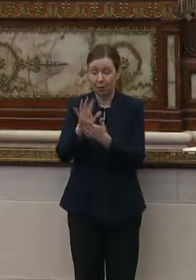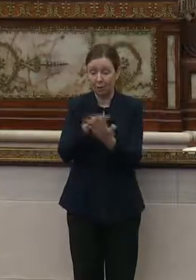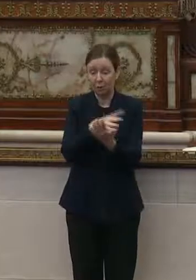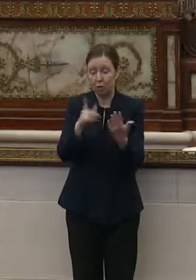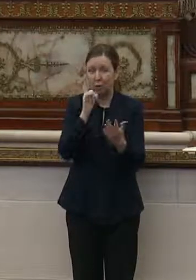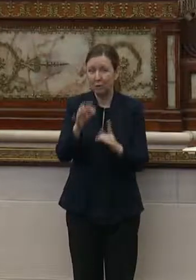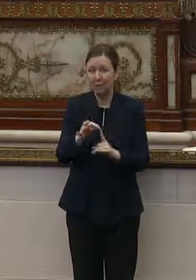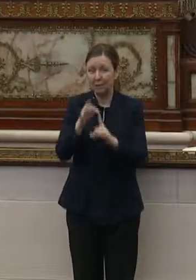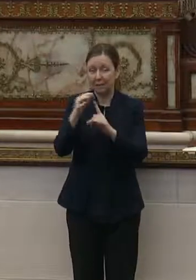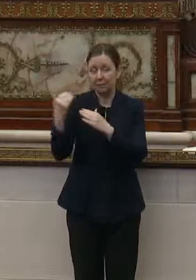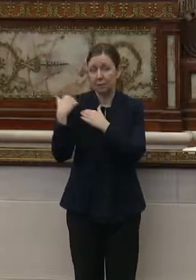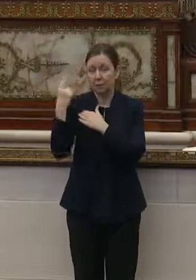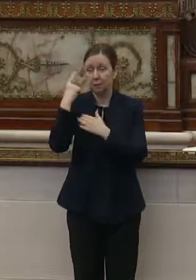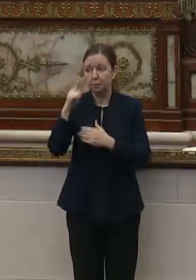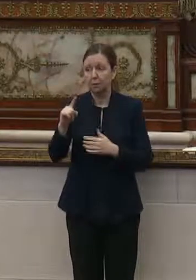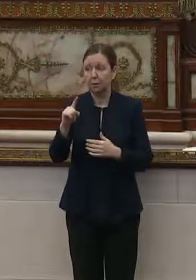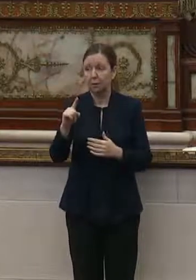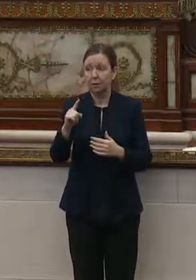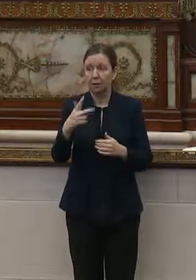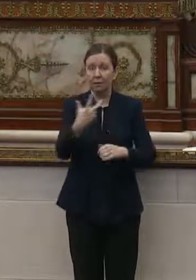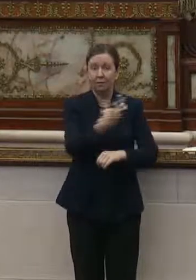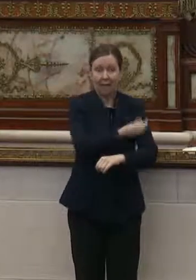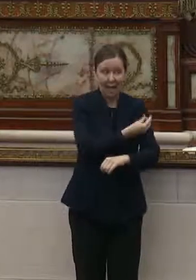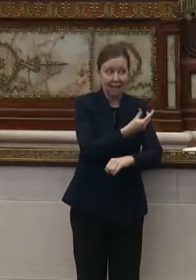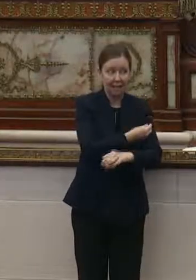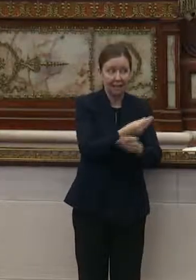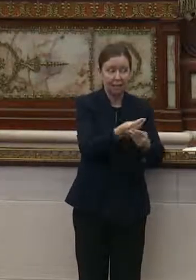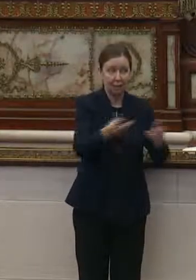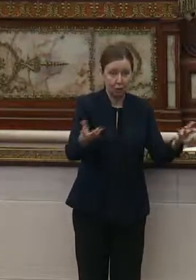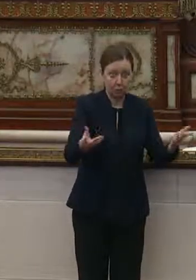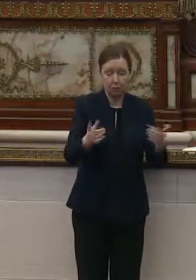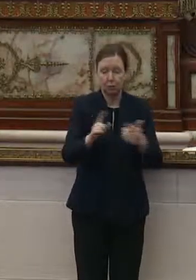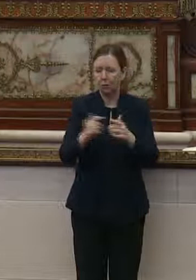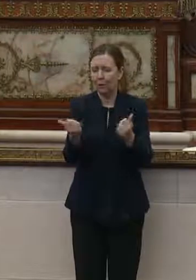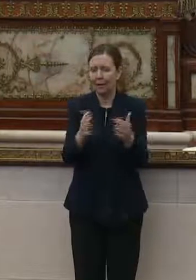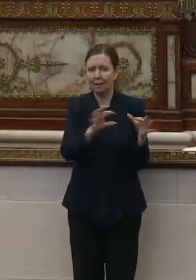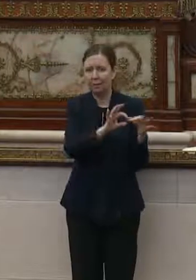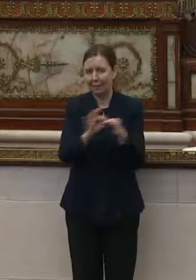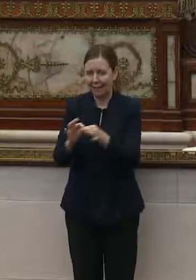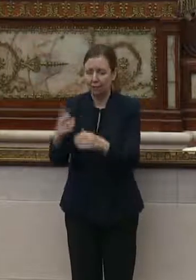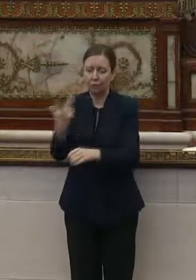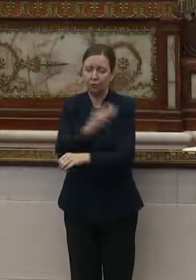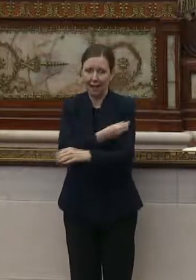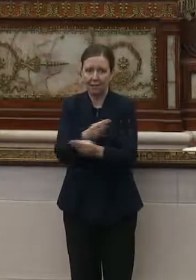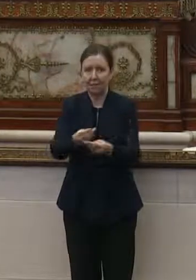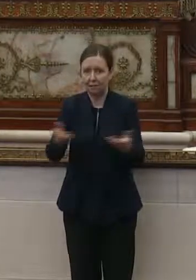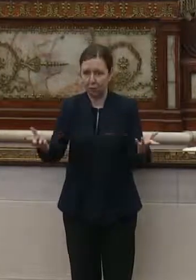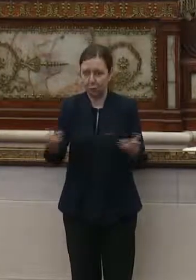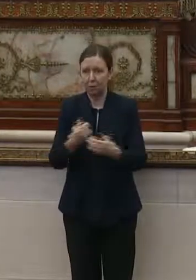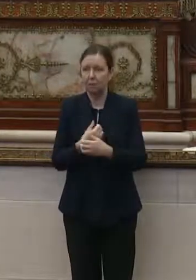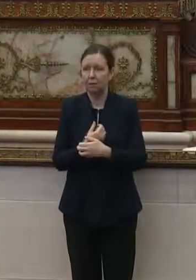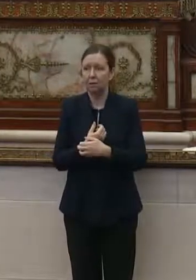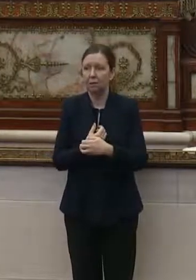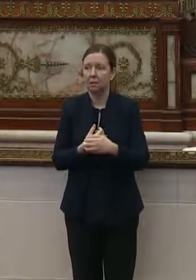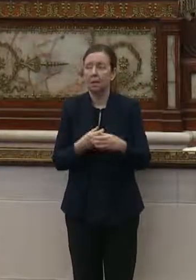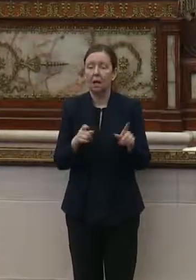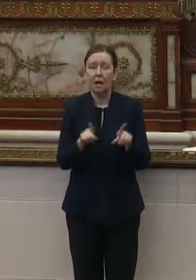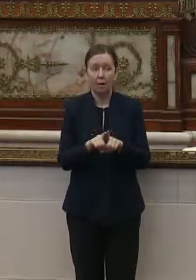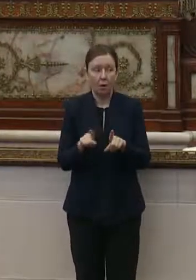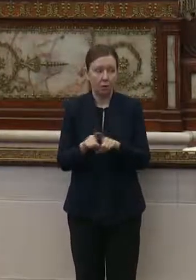specifically responsible for vaccination distribution or anything related to vaccination distribution, and